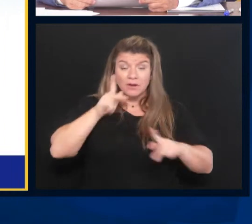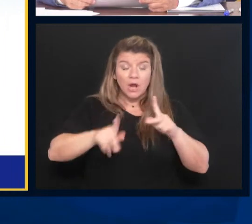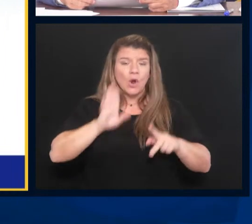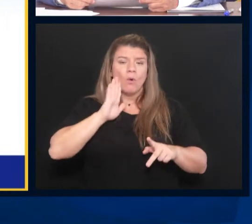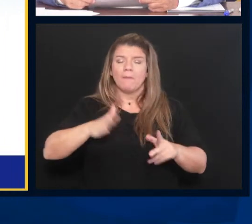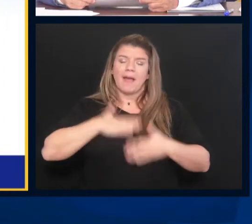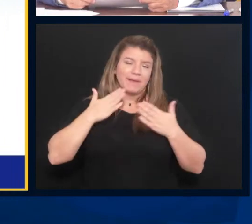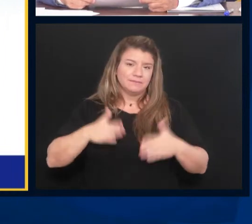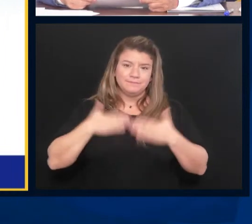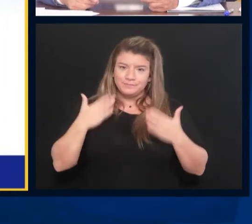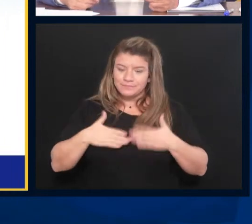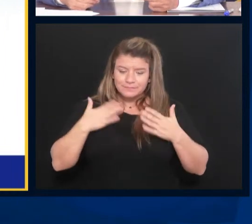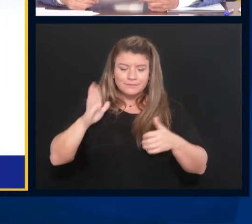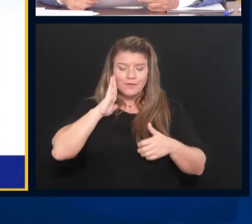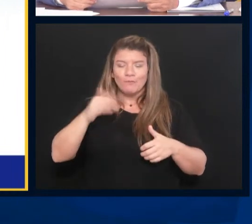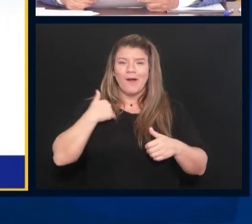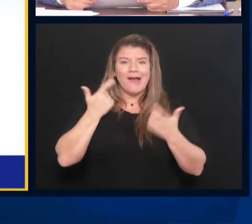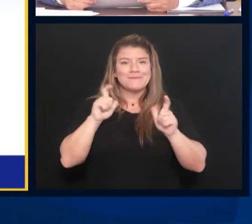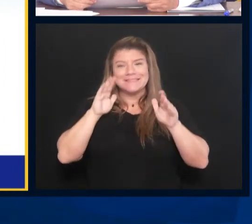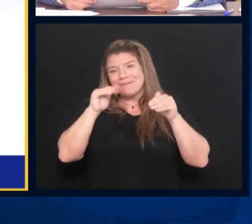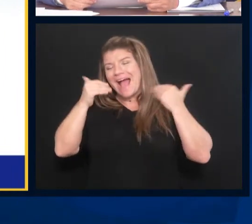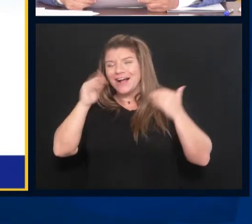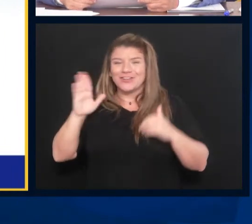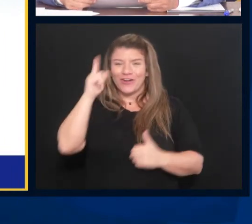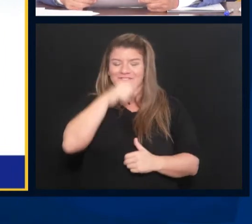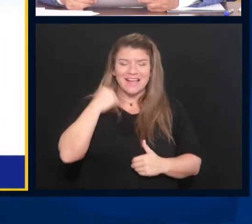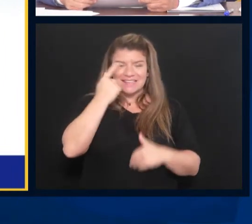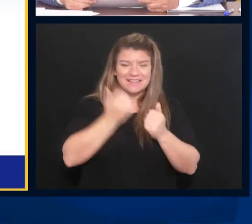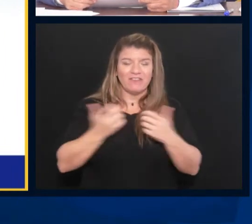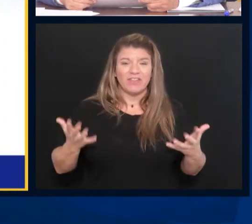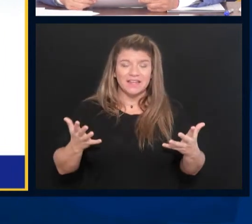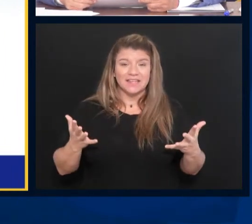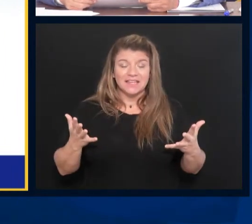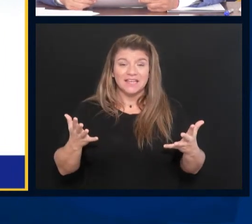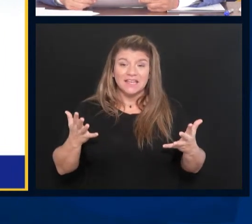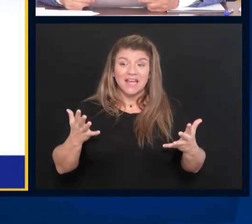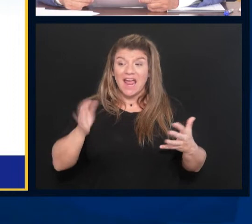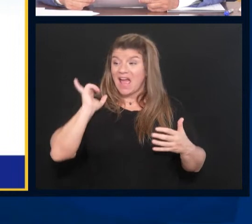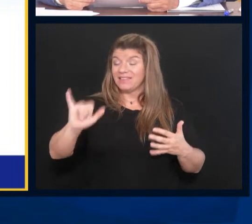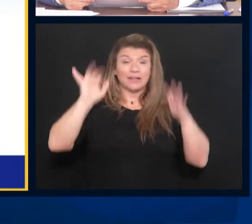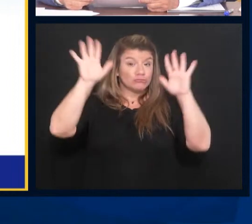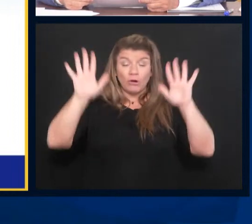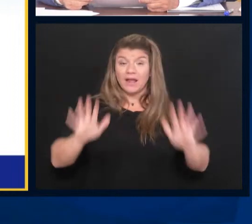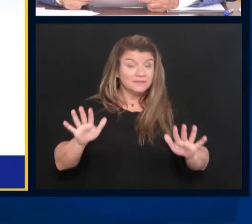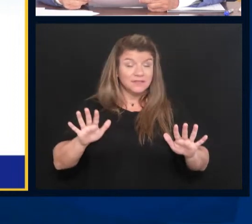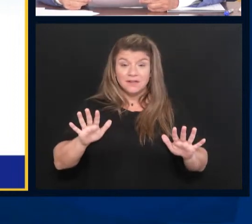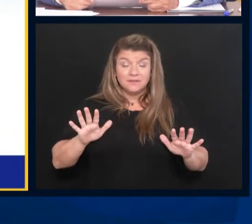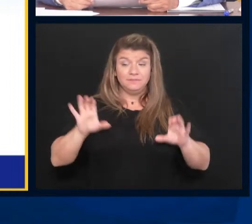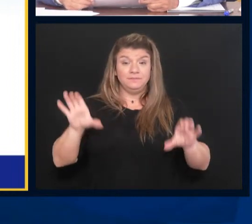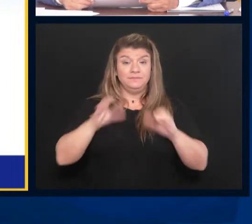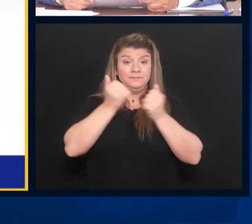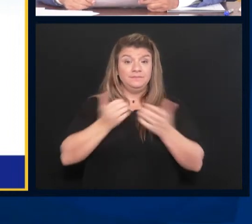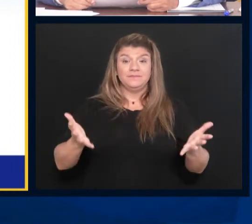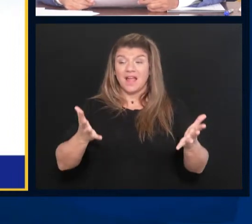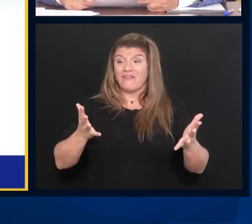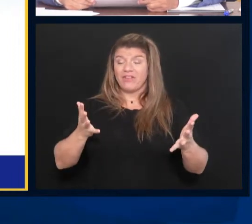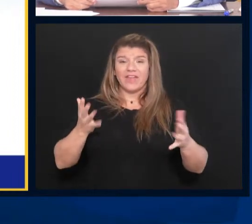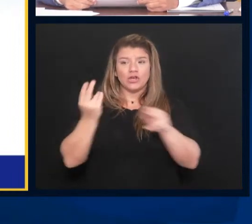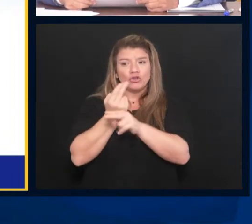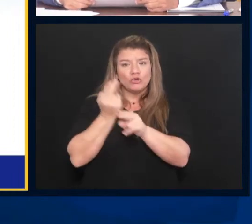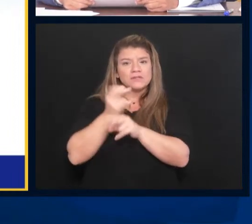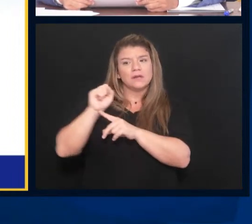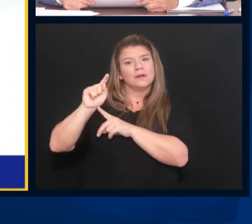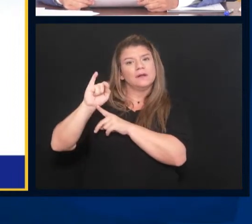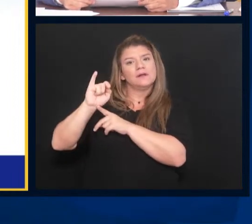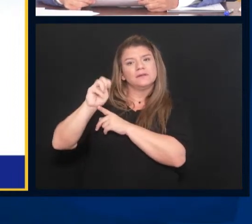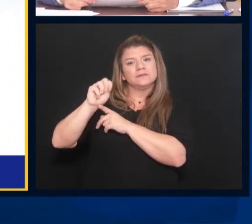happy and we'll get big smiles on their faces and everything. And all that's great. And we're doing all this with stimulus dollars